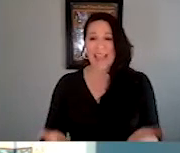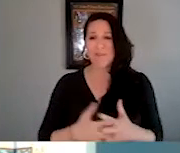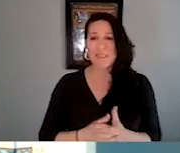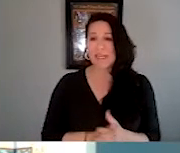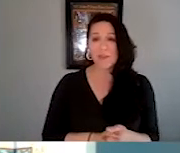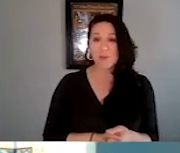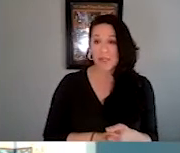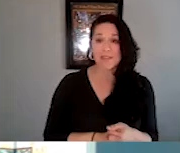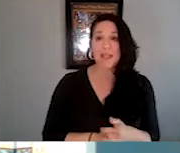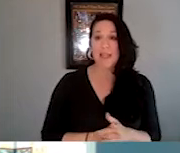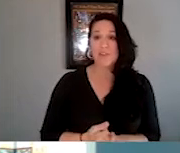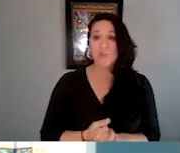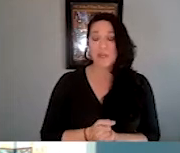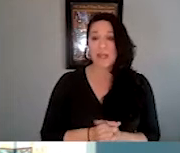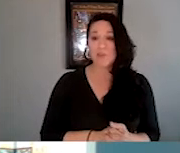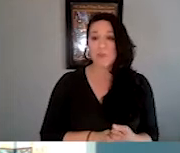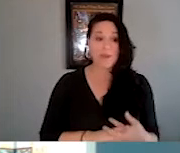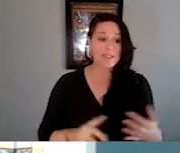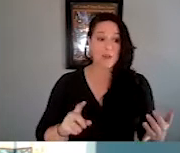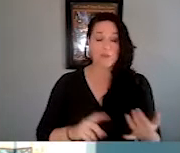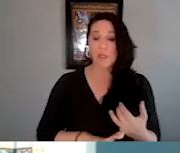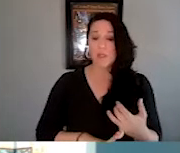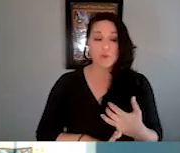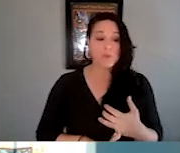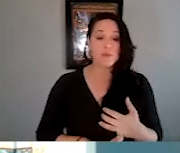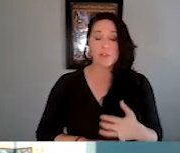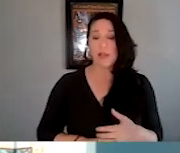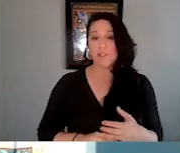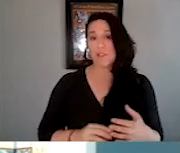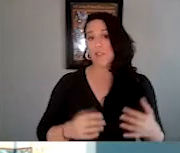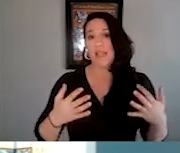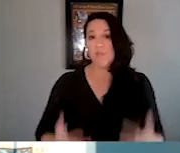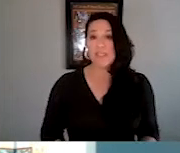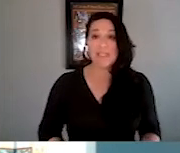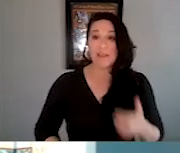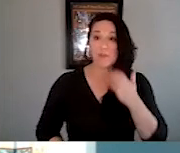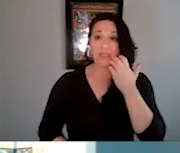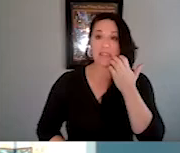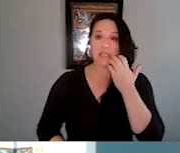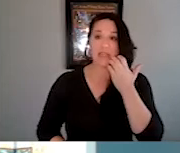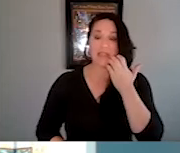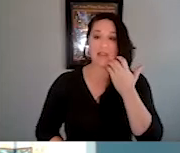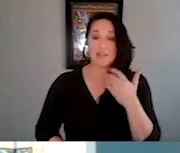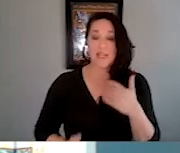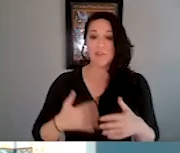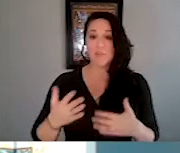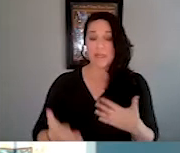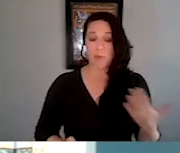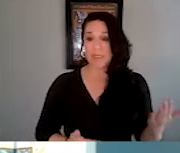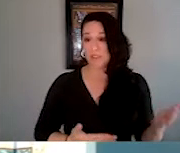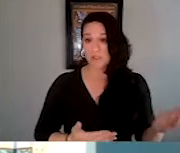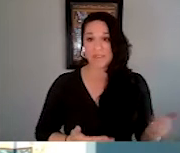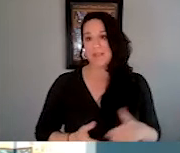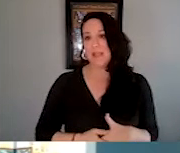like, hey, have you seen any other trends as you've been arresting, or with school resource officers? Have you seen any other trends? And as you've